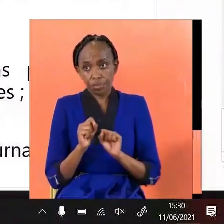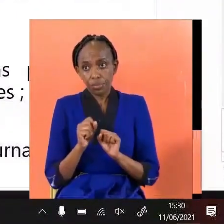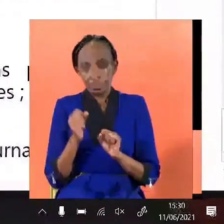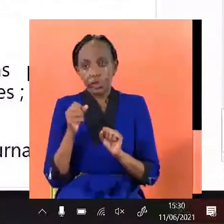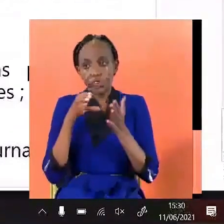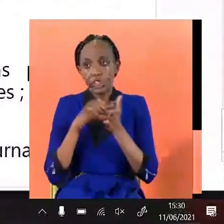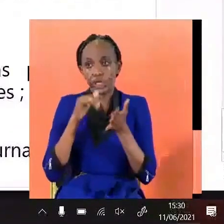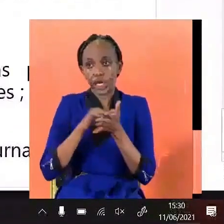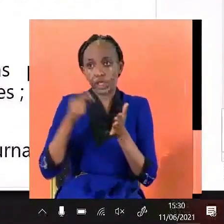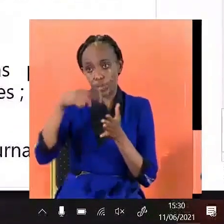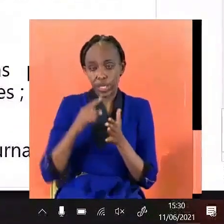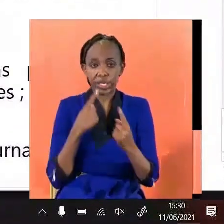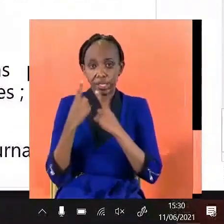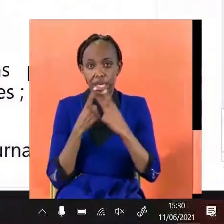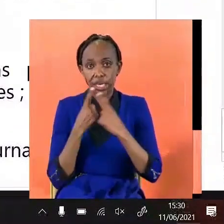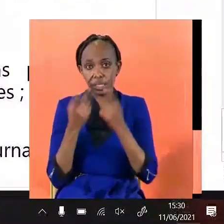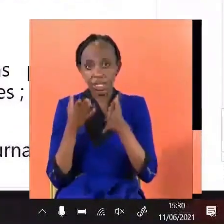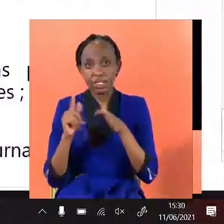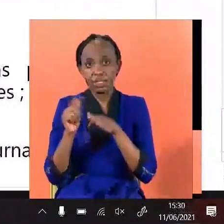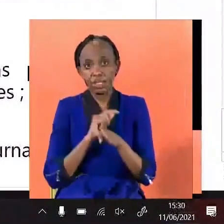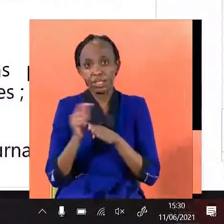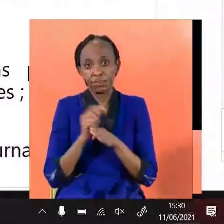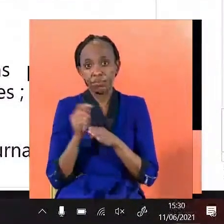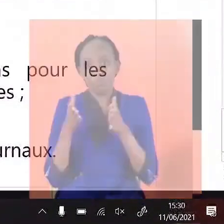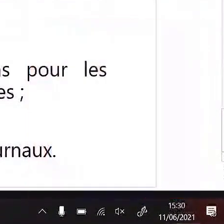issues that we discussed during this training.